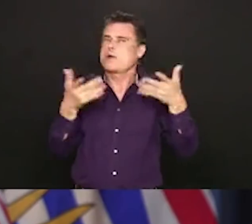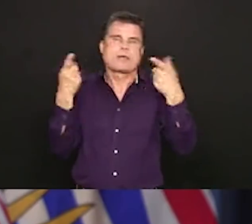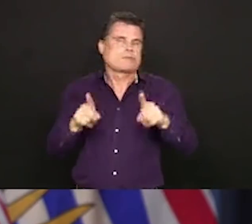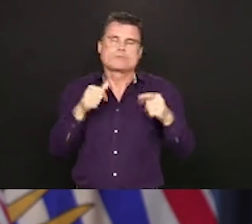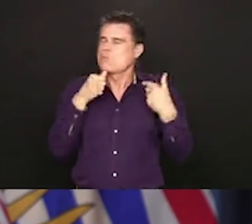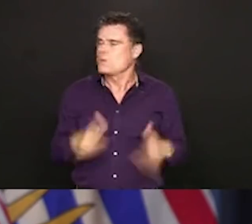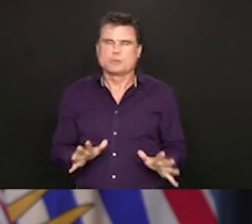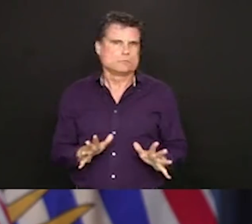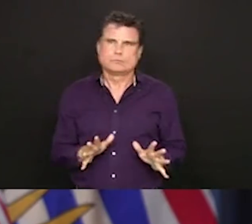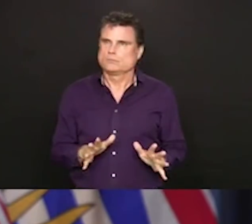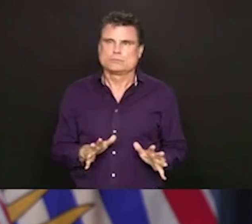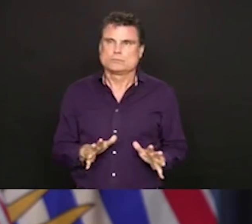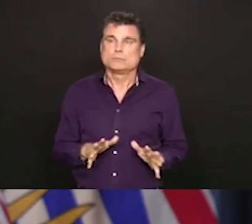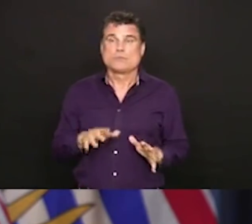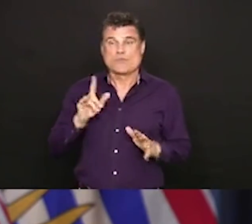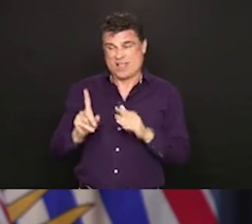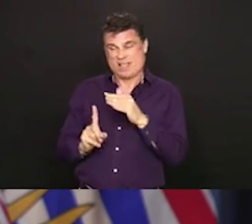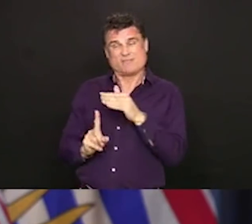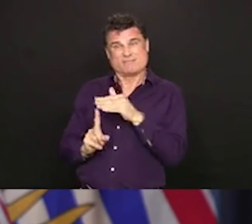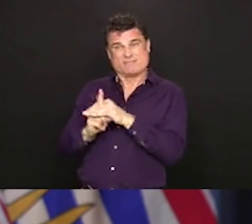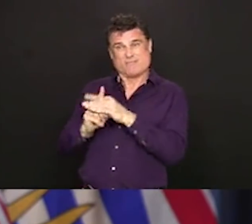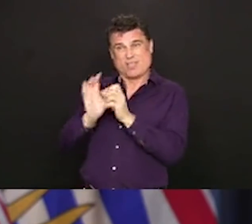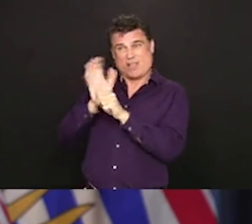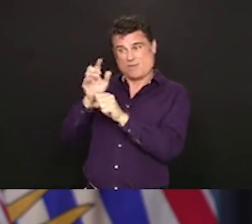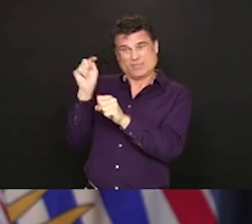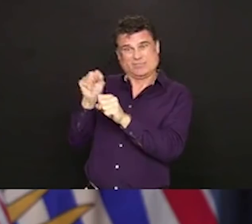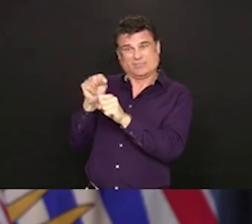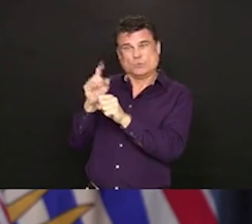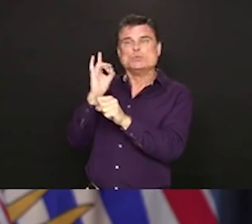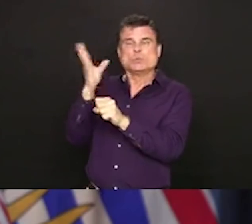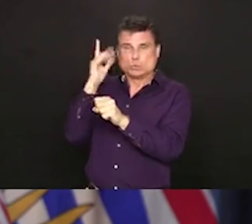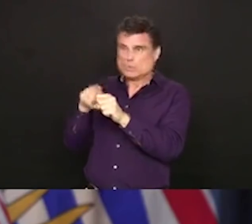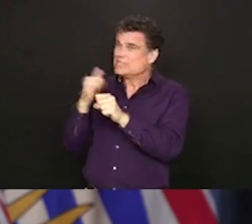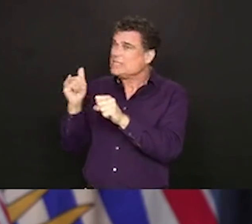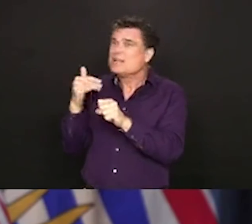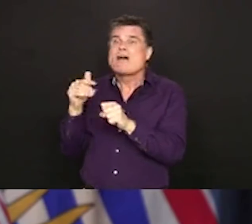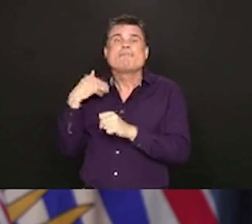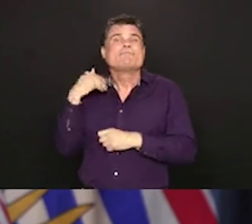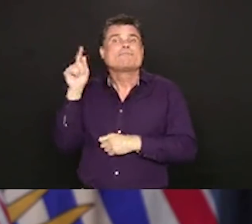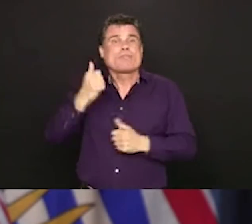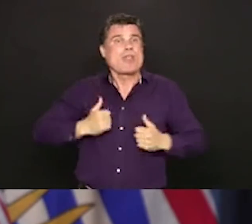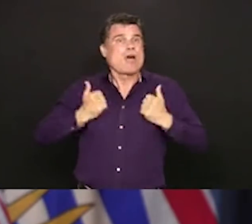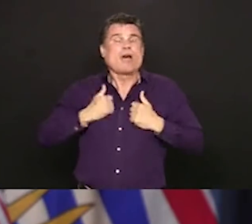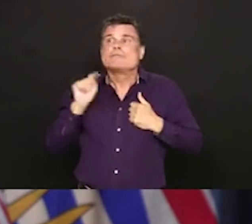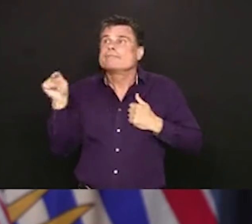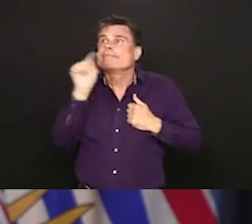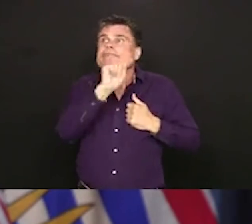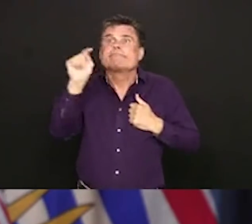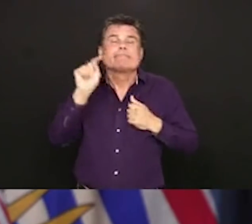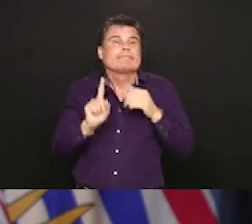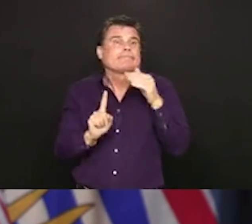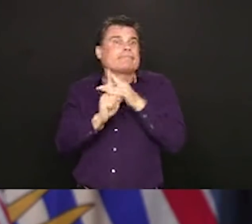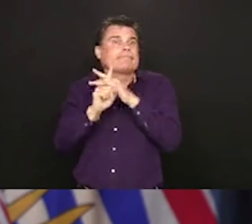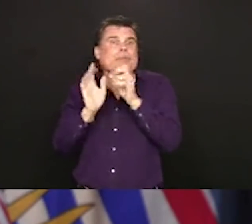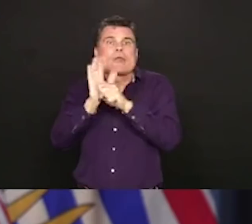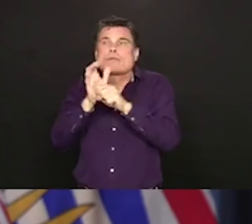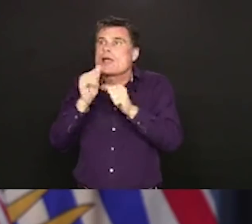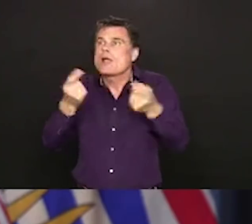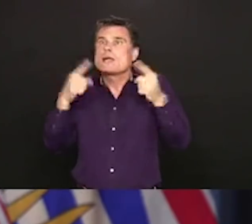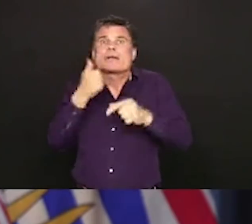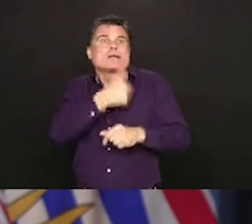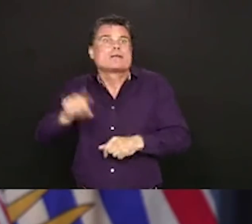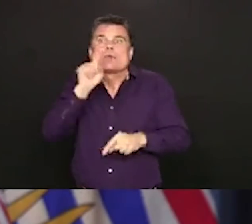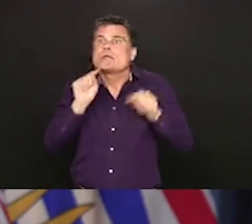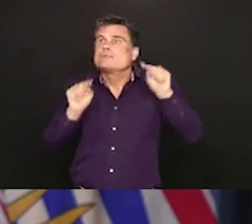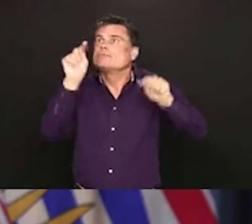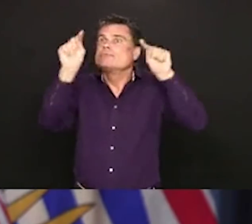communities around the province. And sometimes it's unknown. It's unknown because we may not recognize that we're sick. Or we may